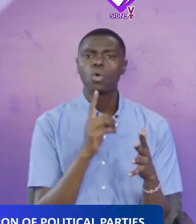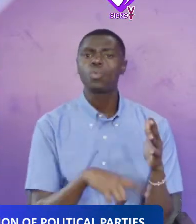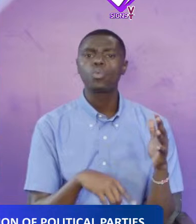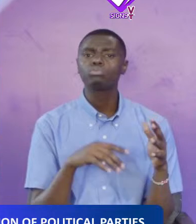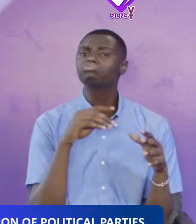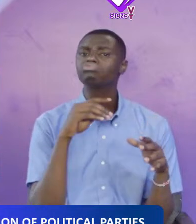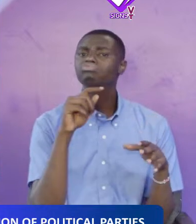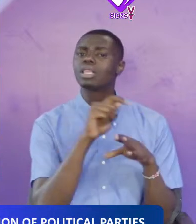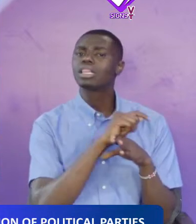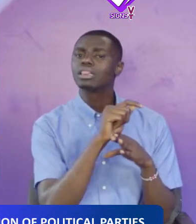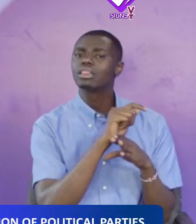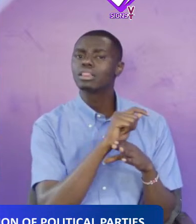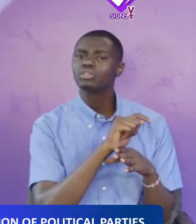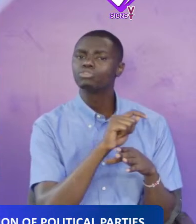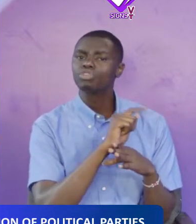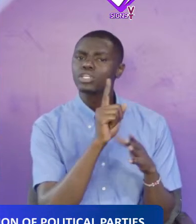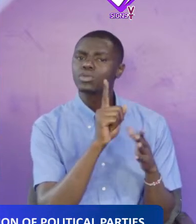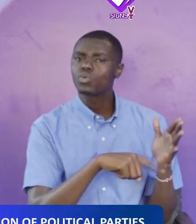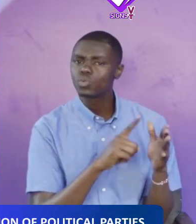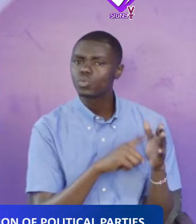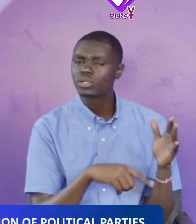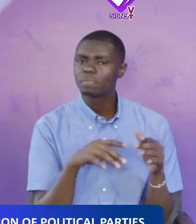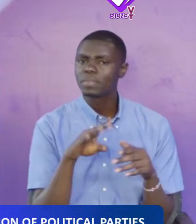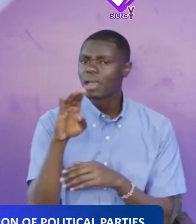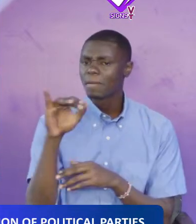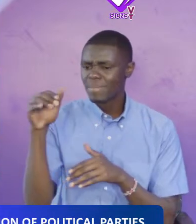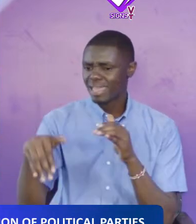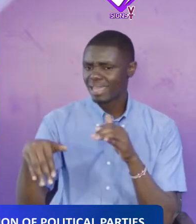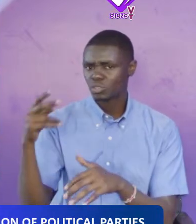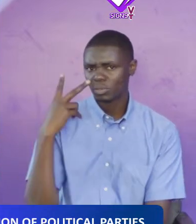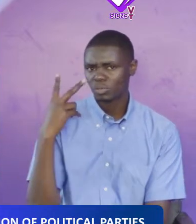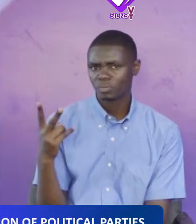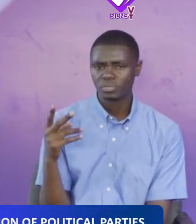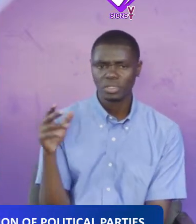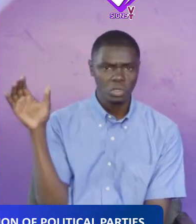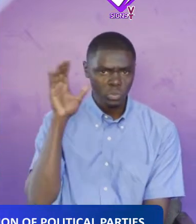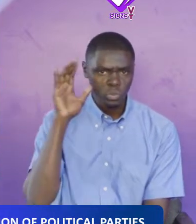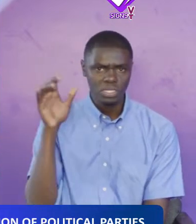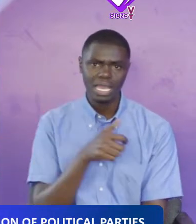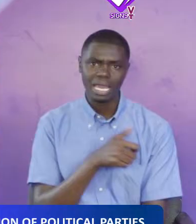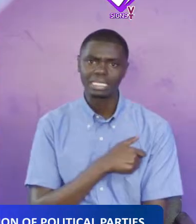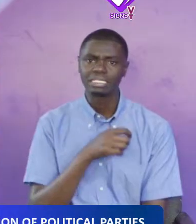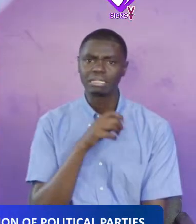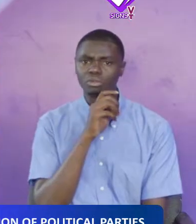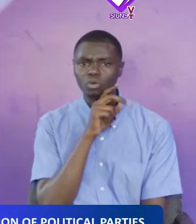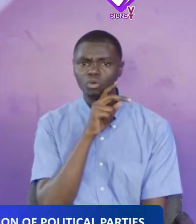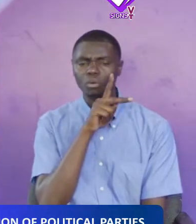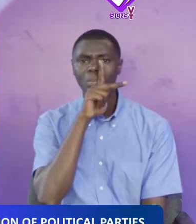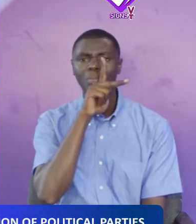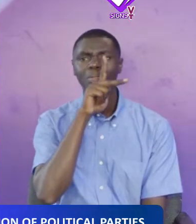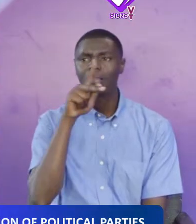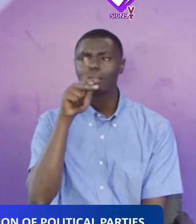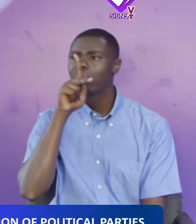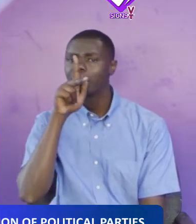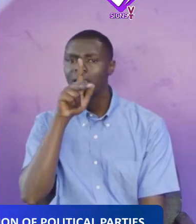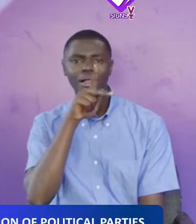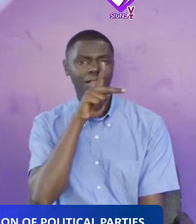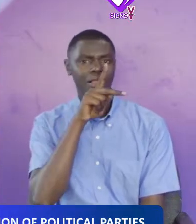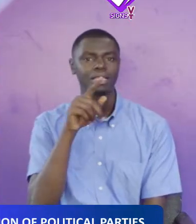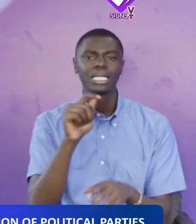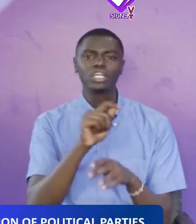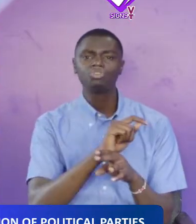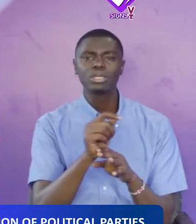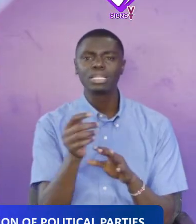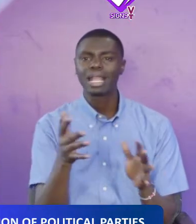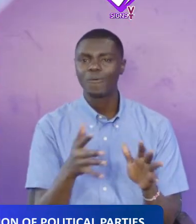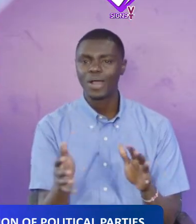an agent? Because even when you look at the by-elections that happened, Yeah. you hear an agent complaining here, you hear an agent complaining there. How does the training look